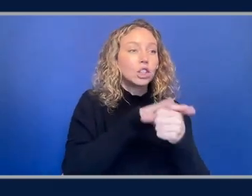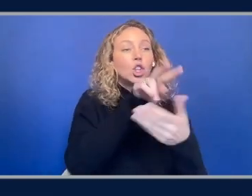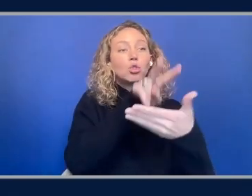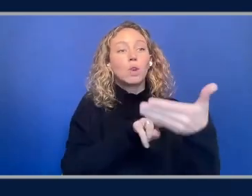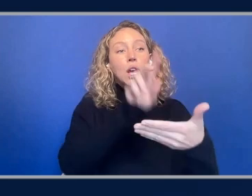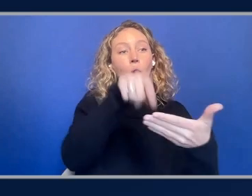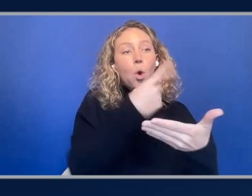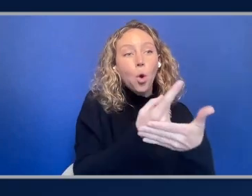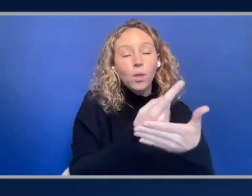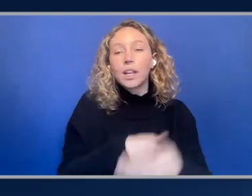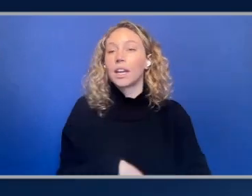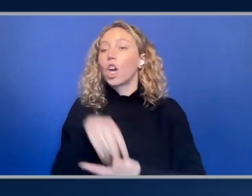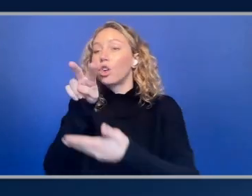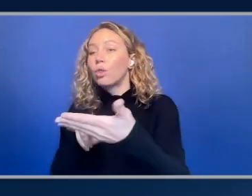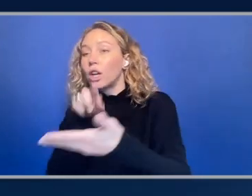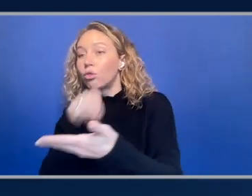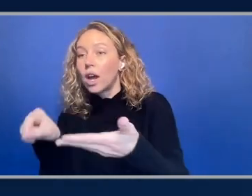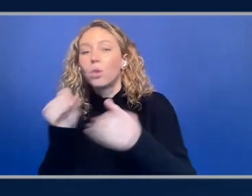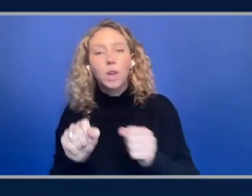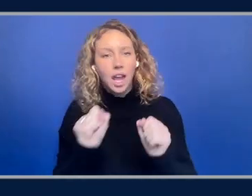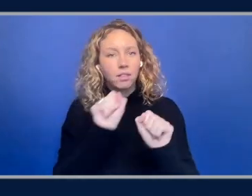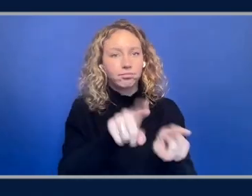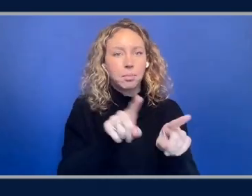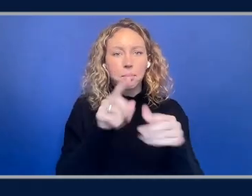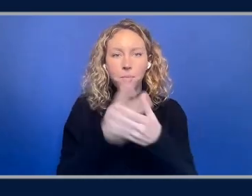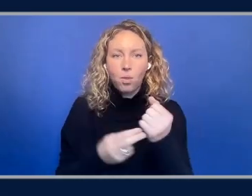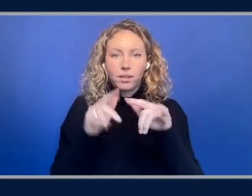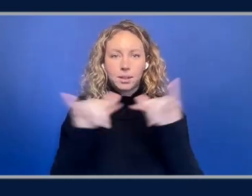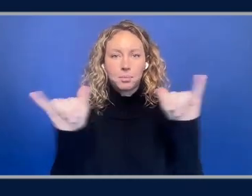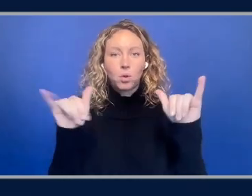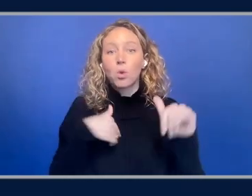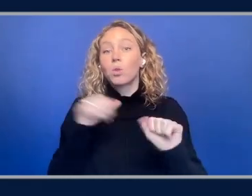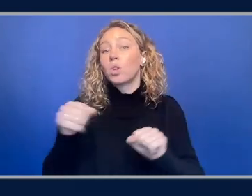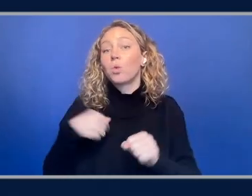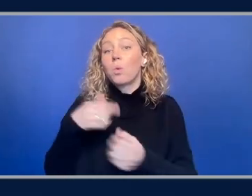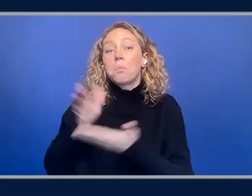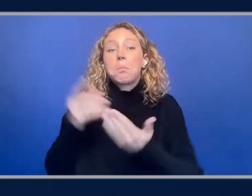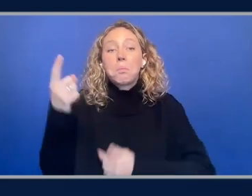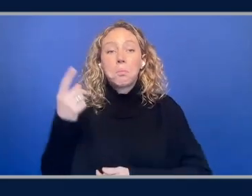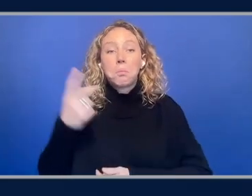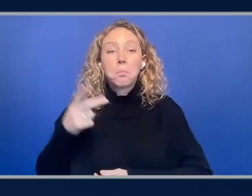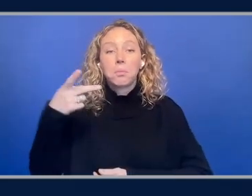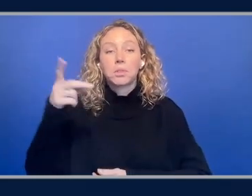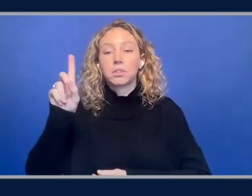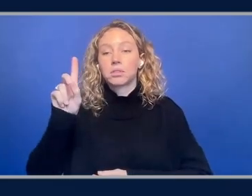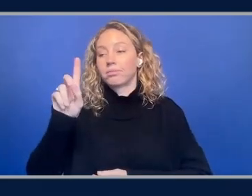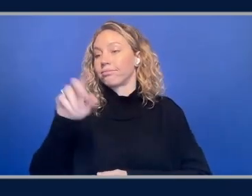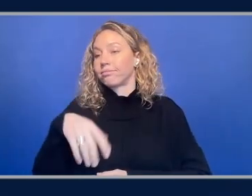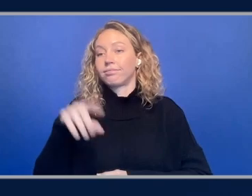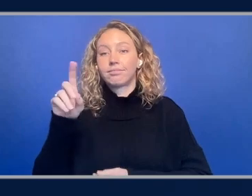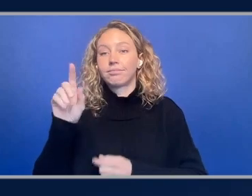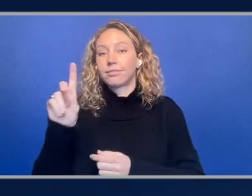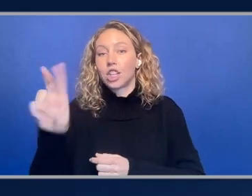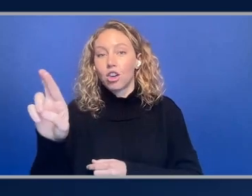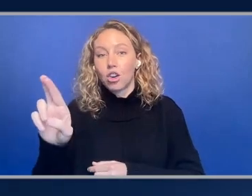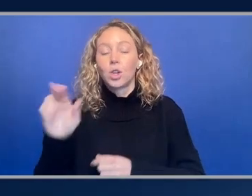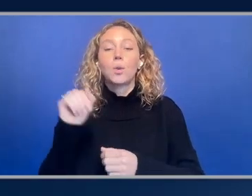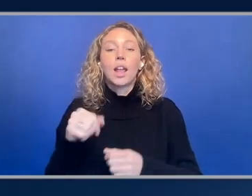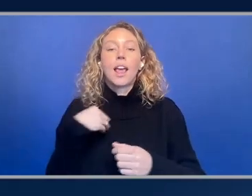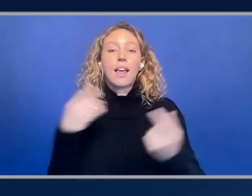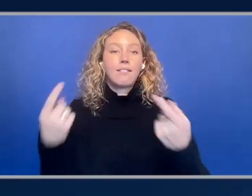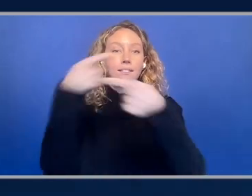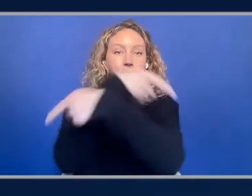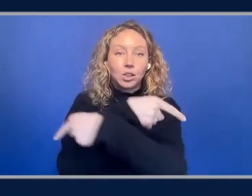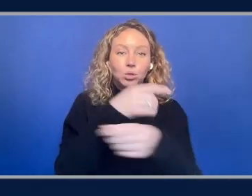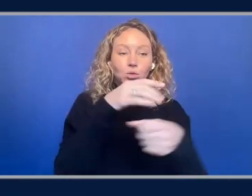write to both regions at the same time, or you can do like partial DR, where you can like fail over some of your customers in one region to another region, right? Not